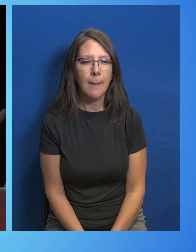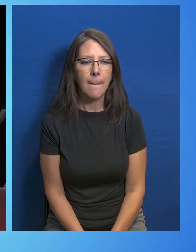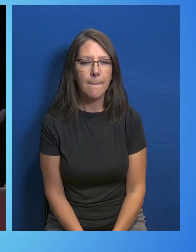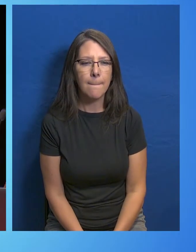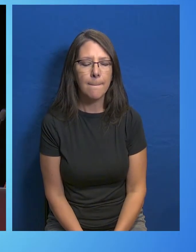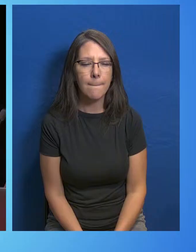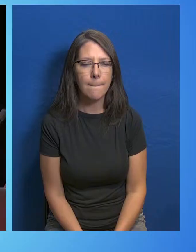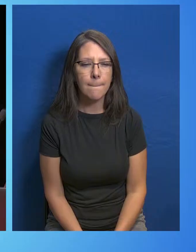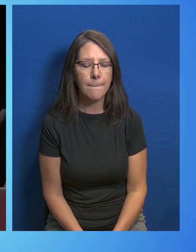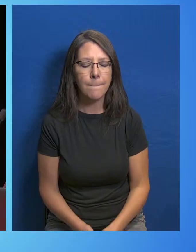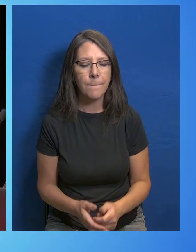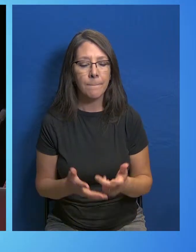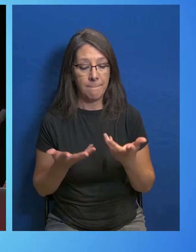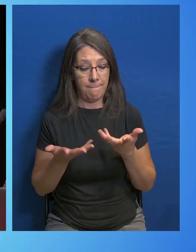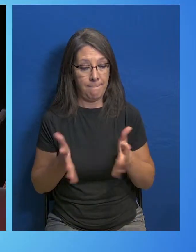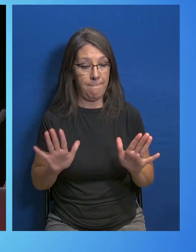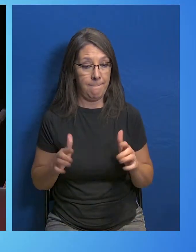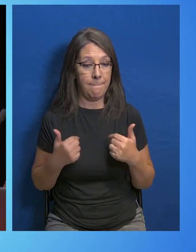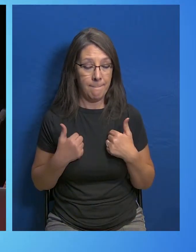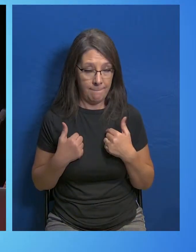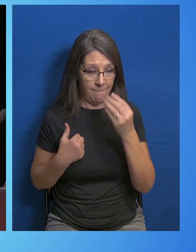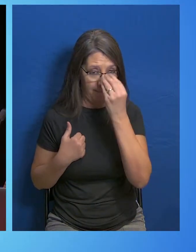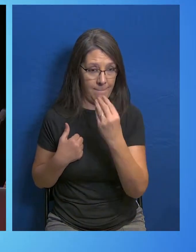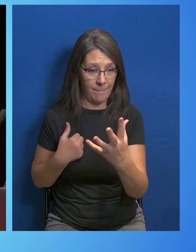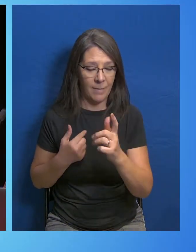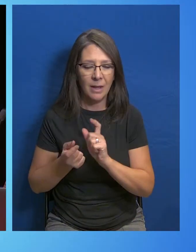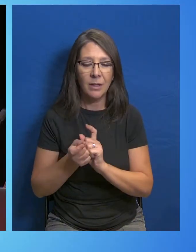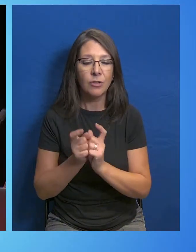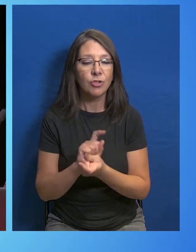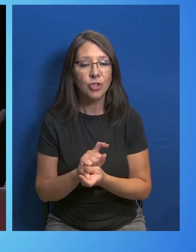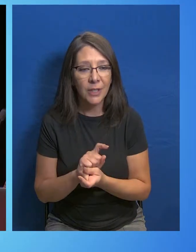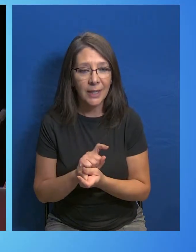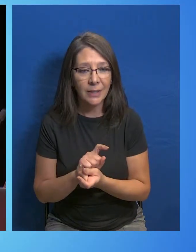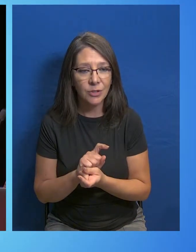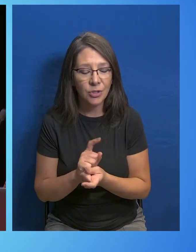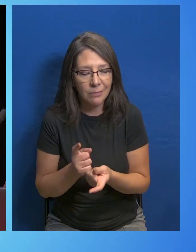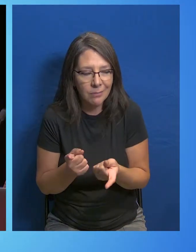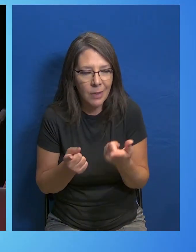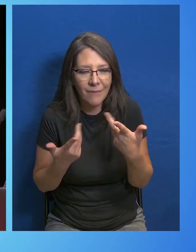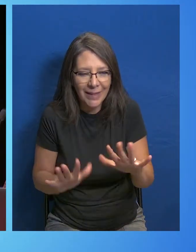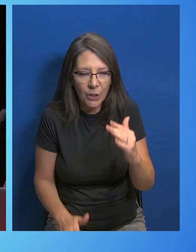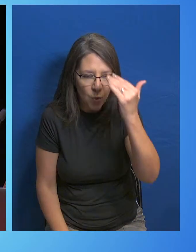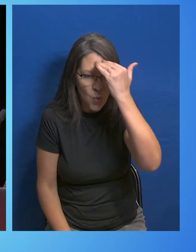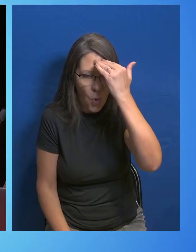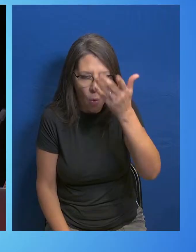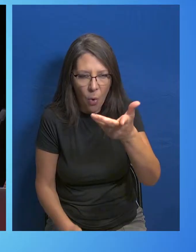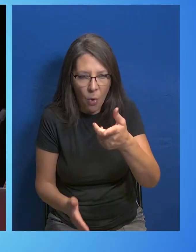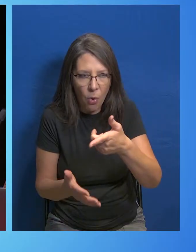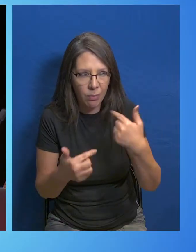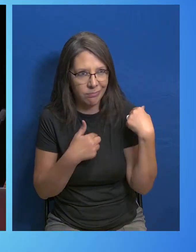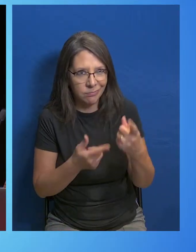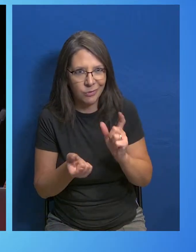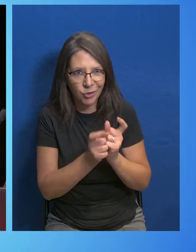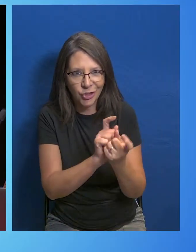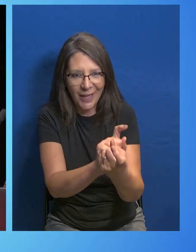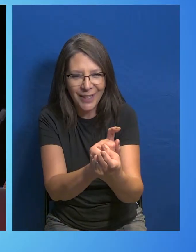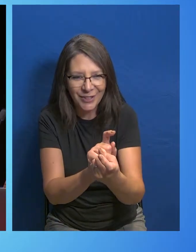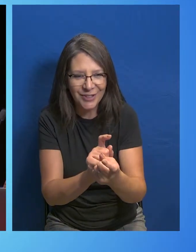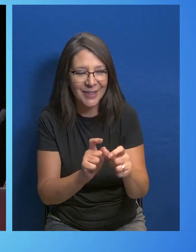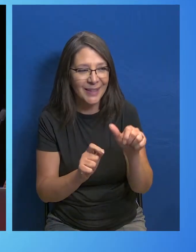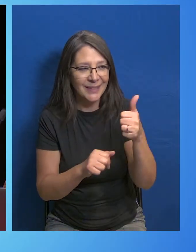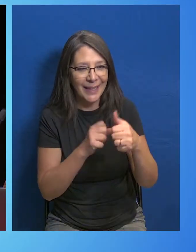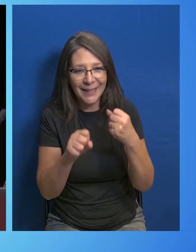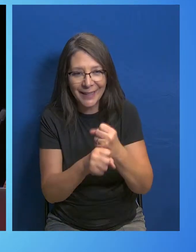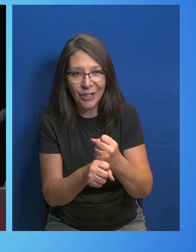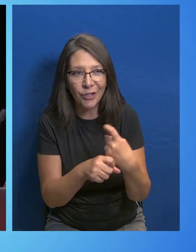In closing, I do want to remind everyone that change is not new to this agency. It does seem like every 10 to 20 years the